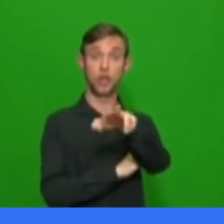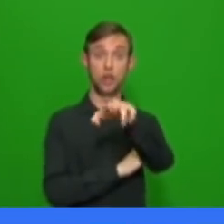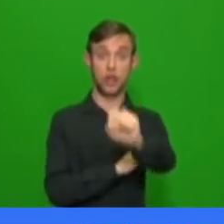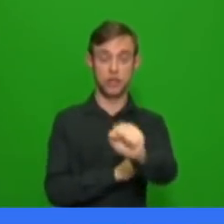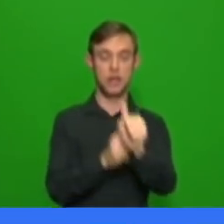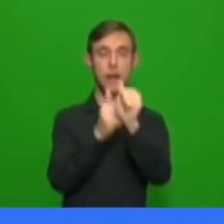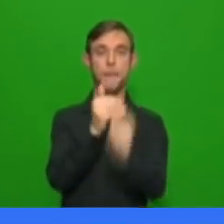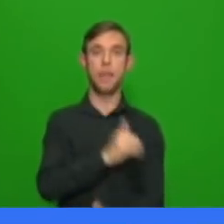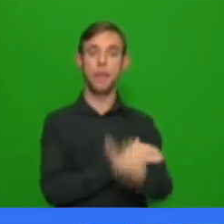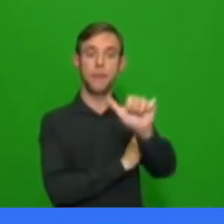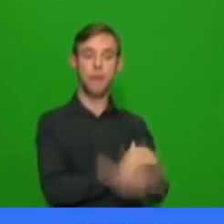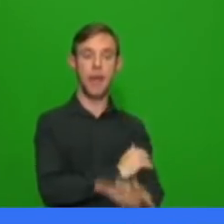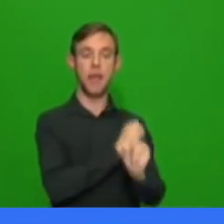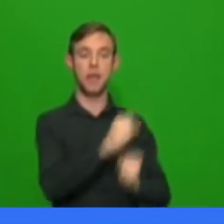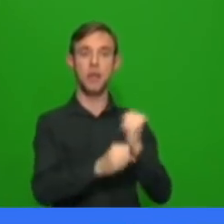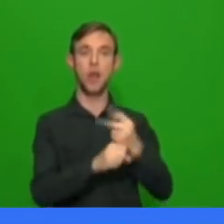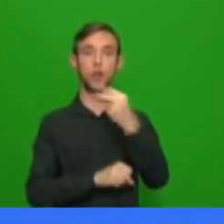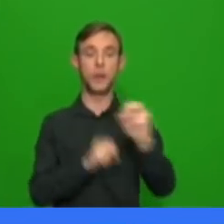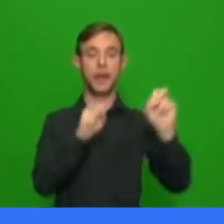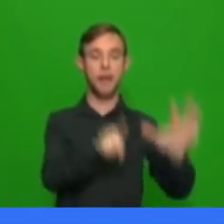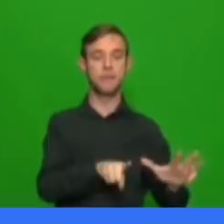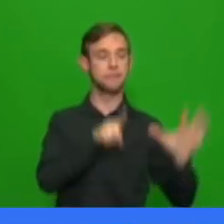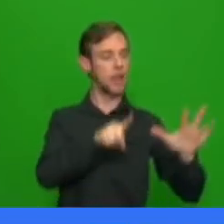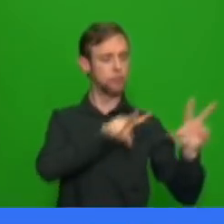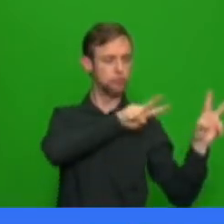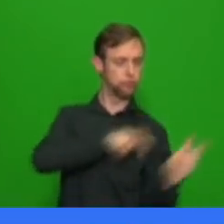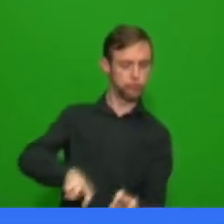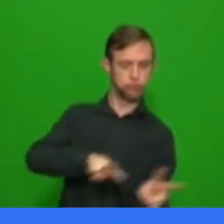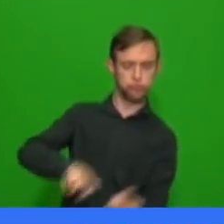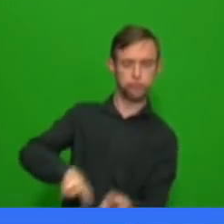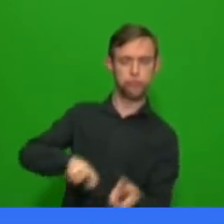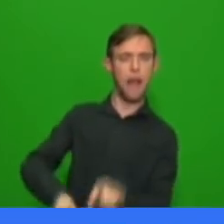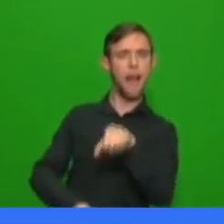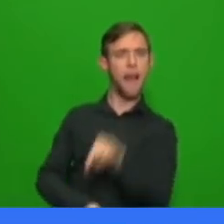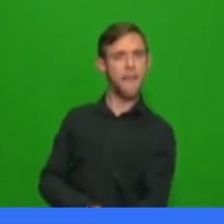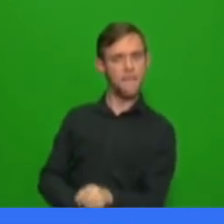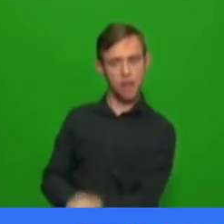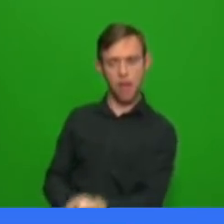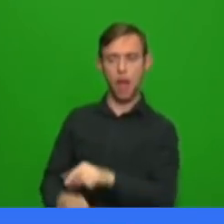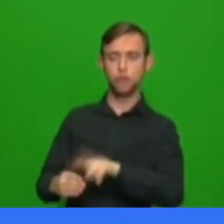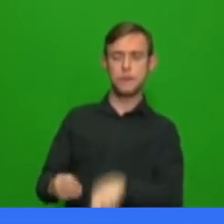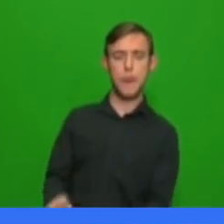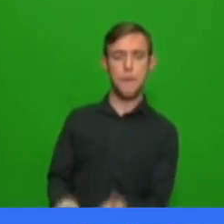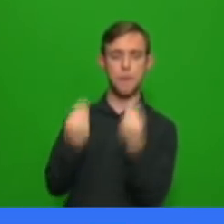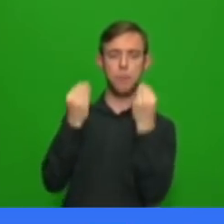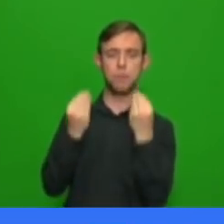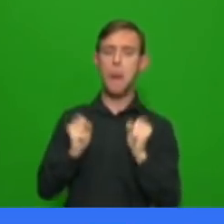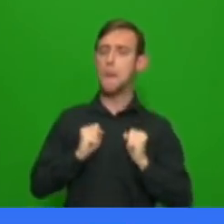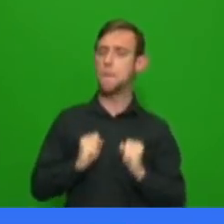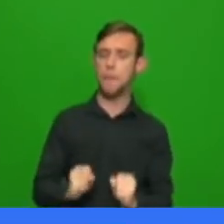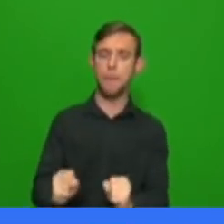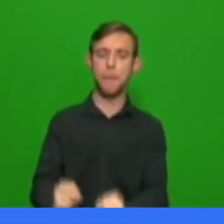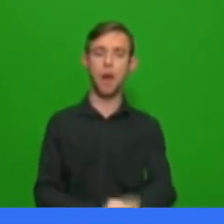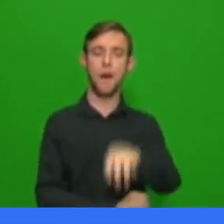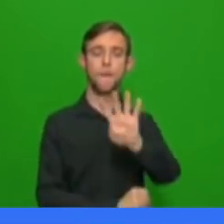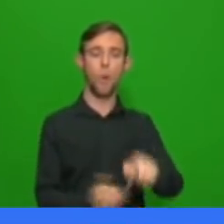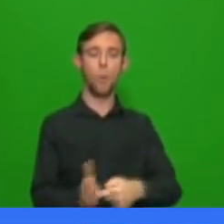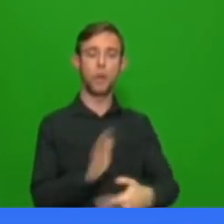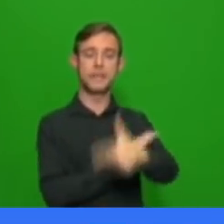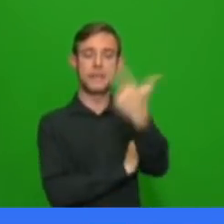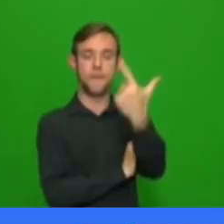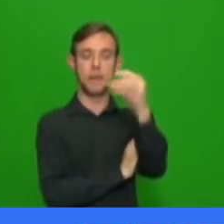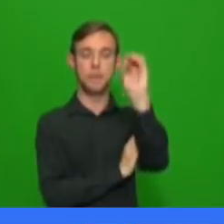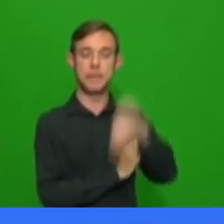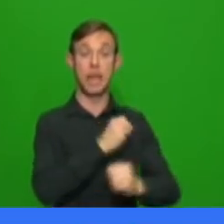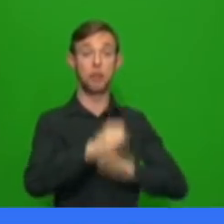2019 Reuters Econometer survey were unchanged at 4.7% for 2019, while